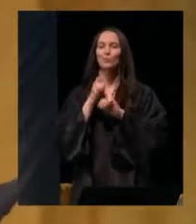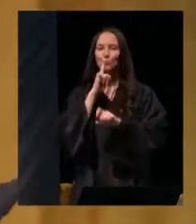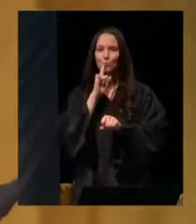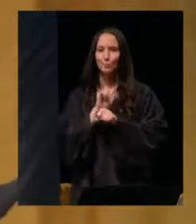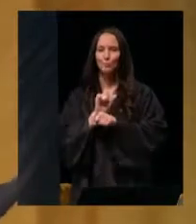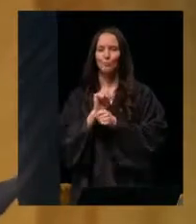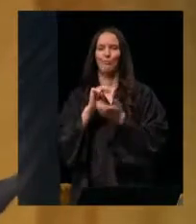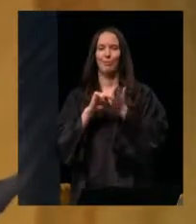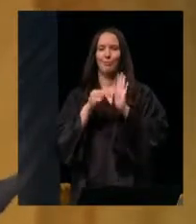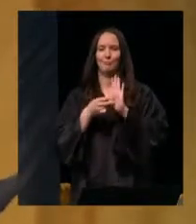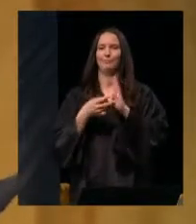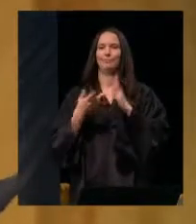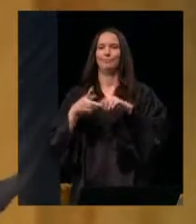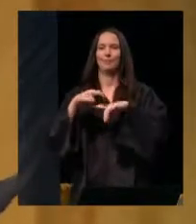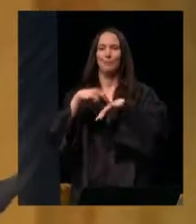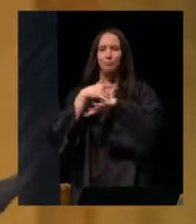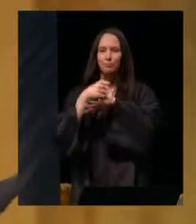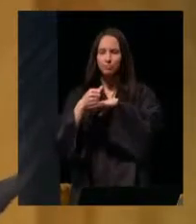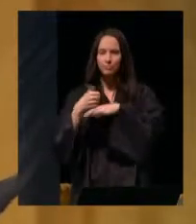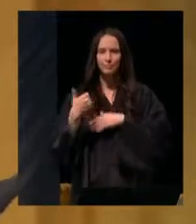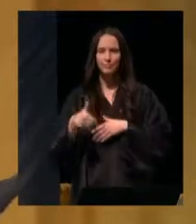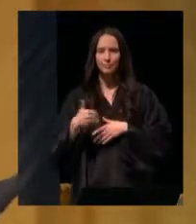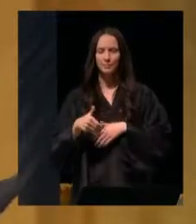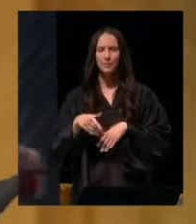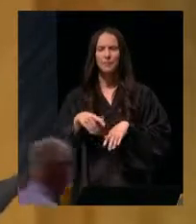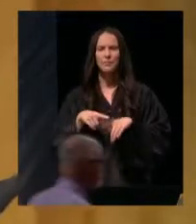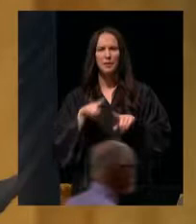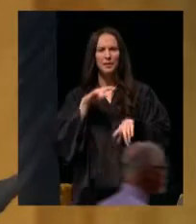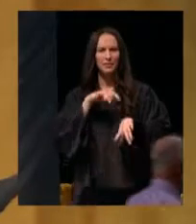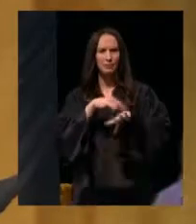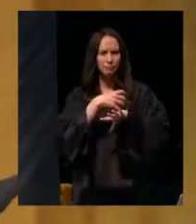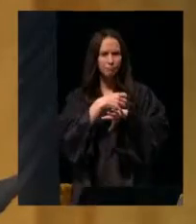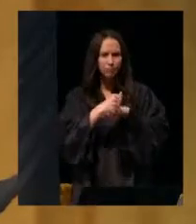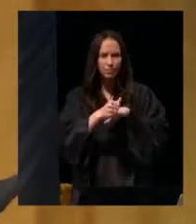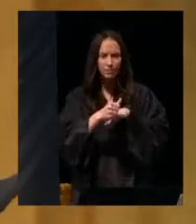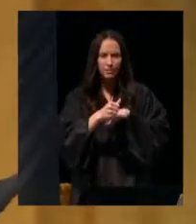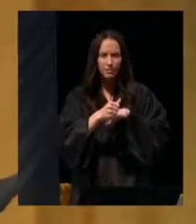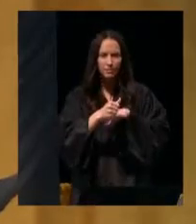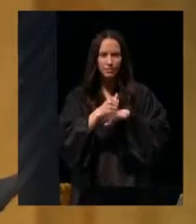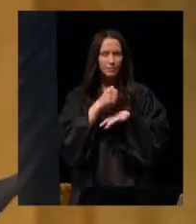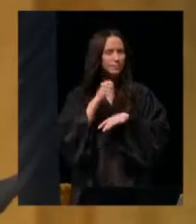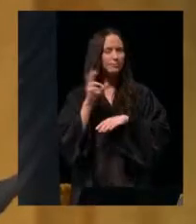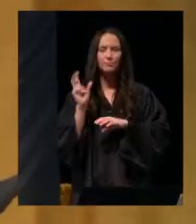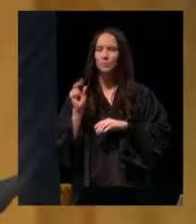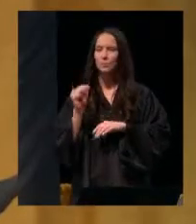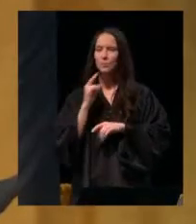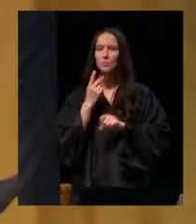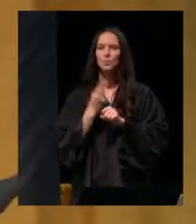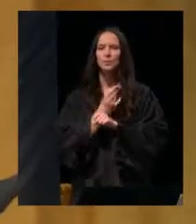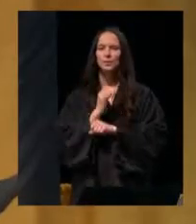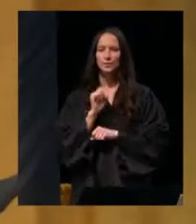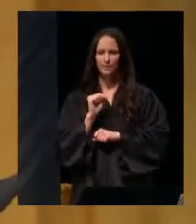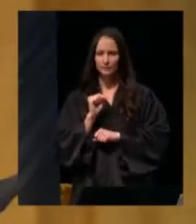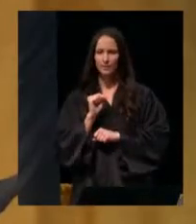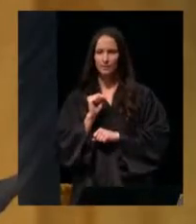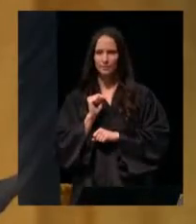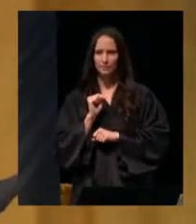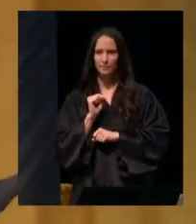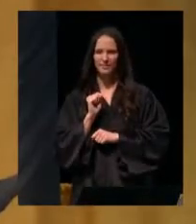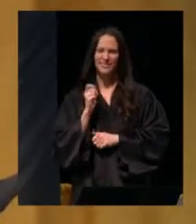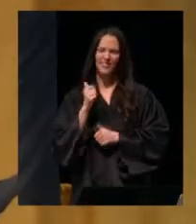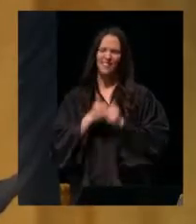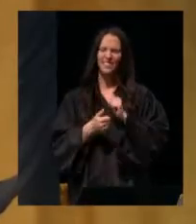is. However, time doesn't just fly by, it's utilized. Every